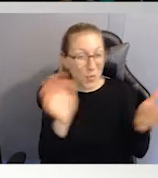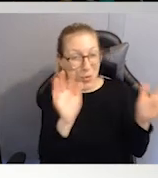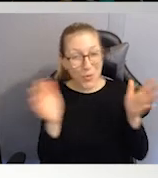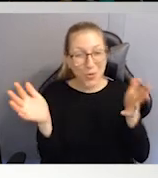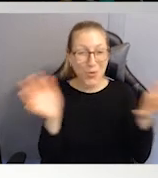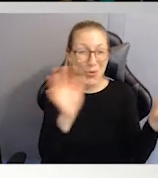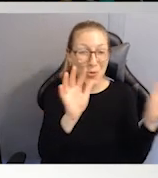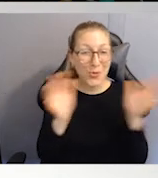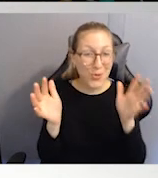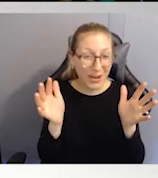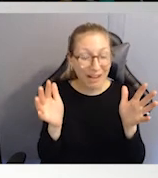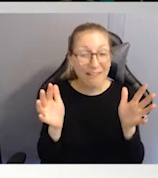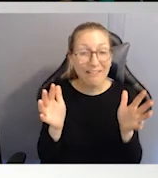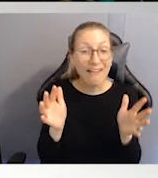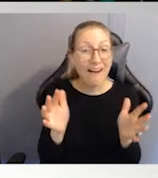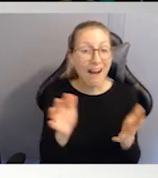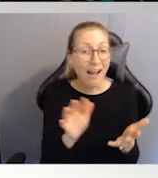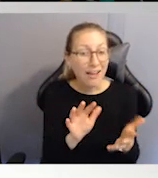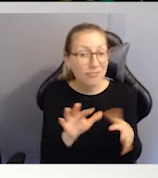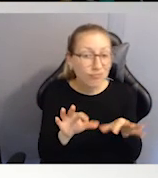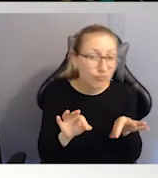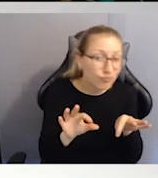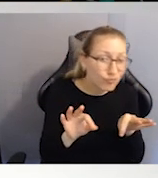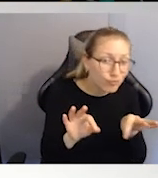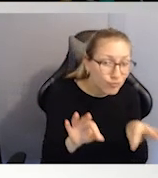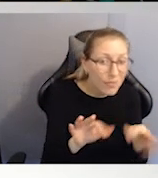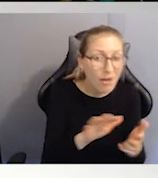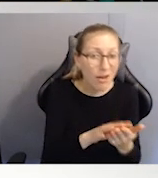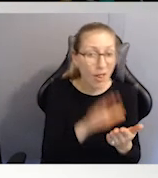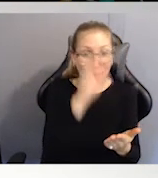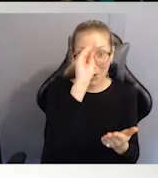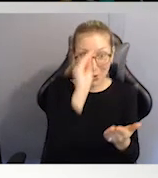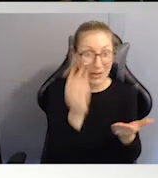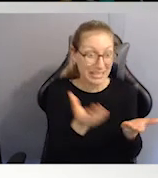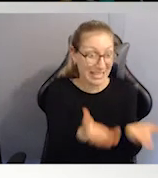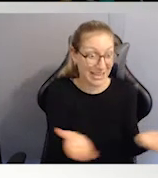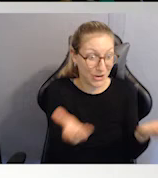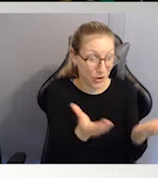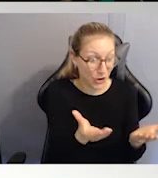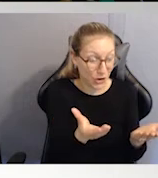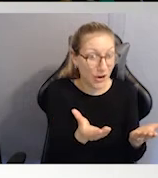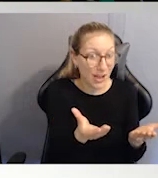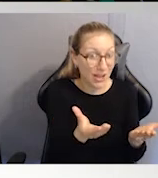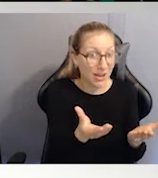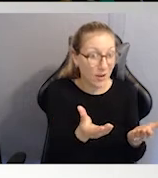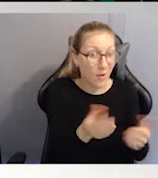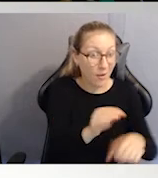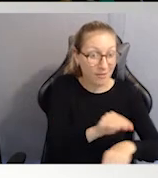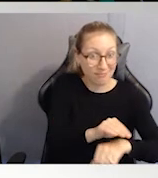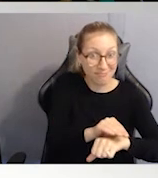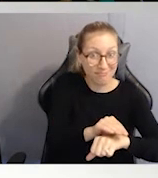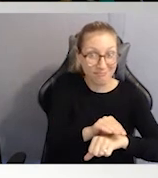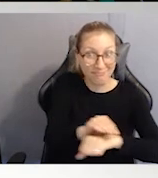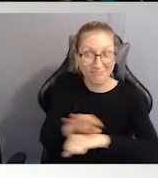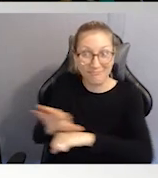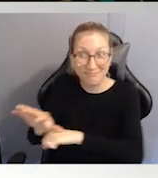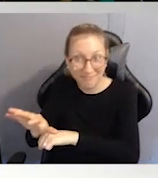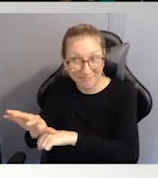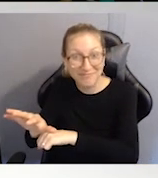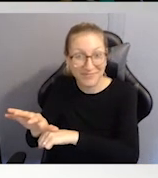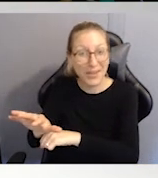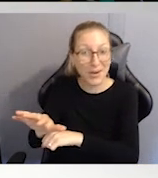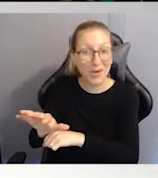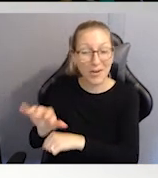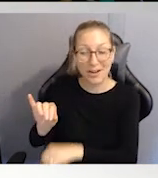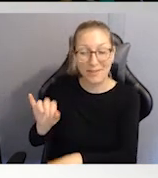and I learn from good practices here and take it to,